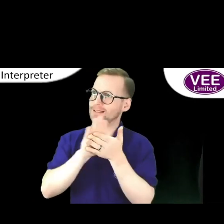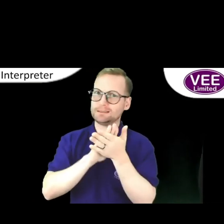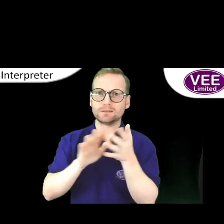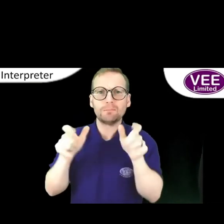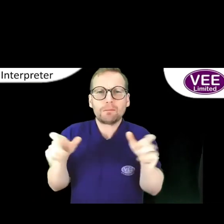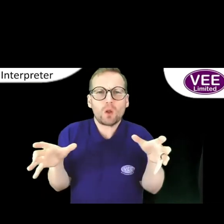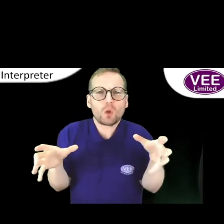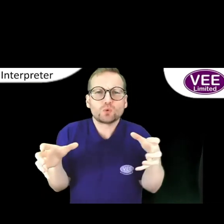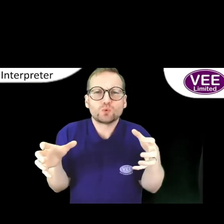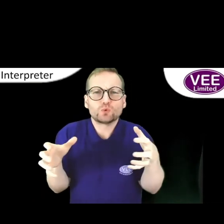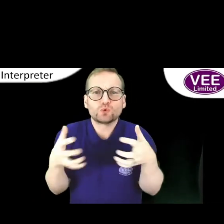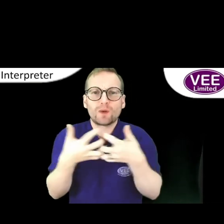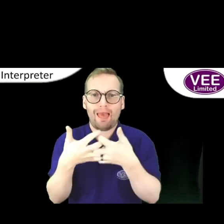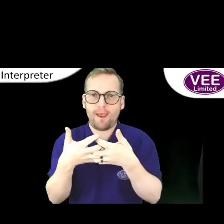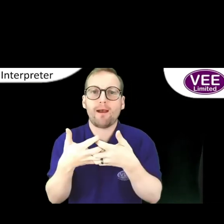this year.